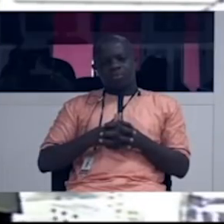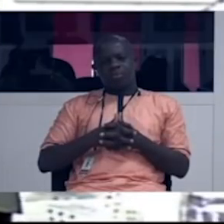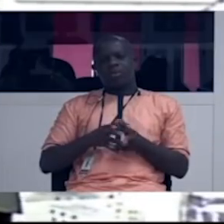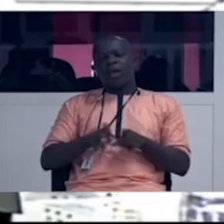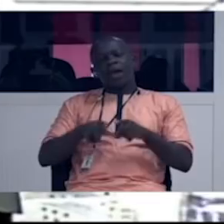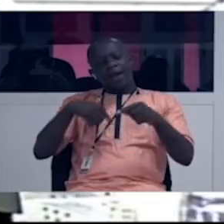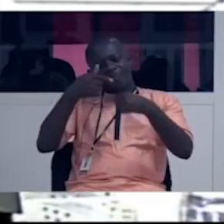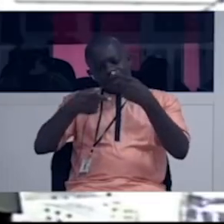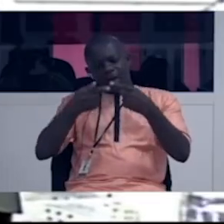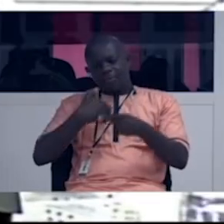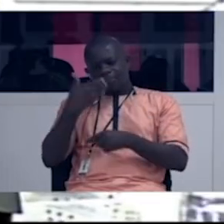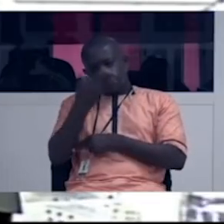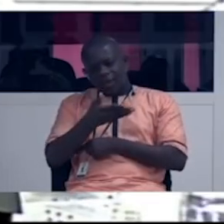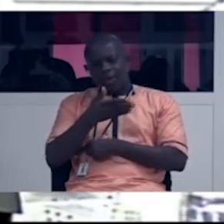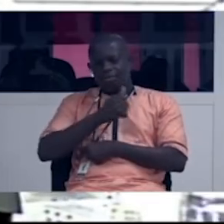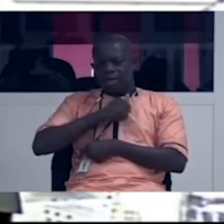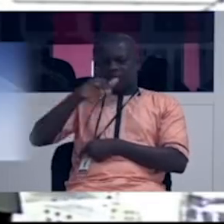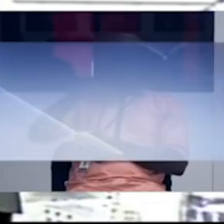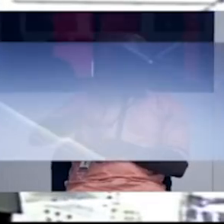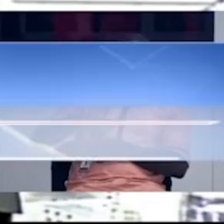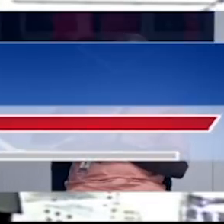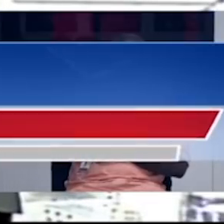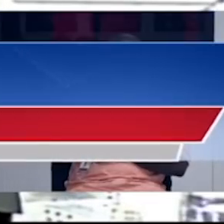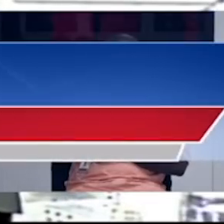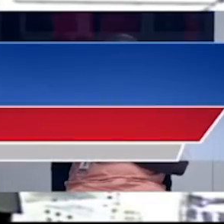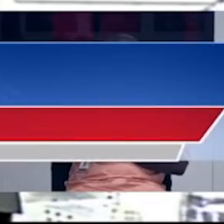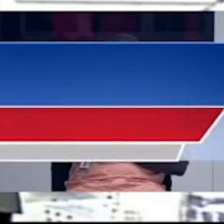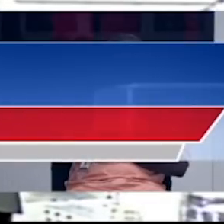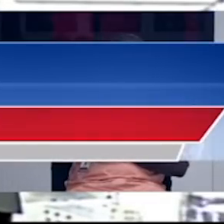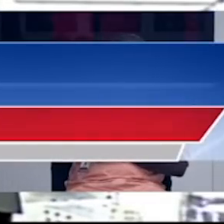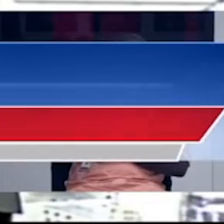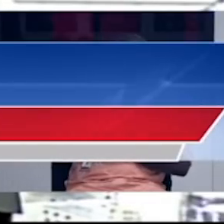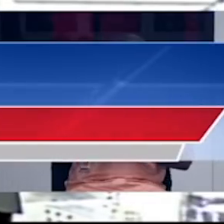So as we were there, my child who was behind them